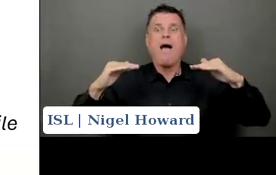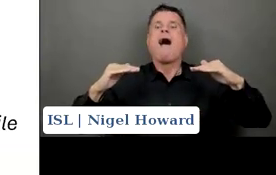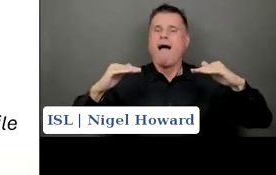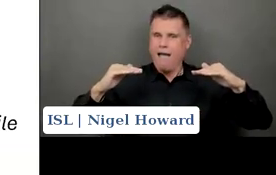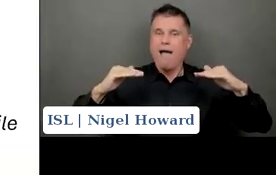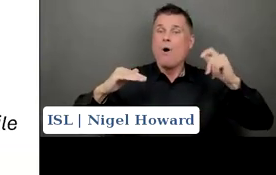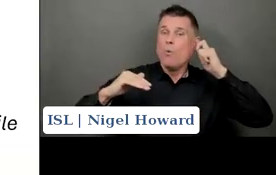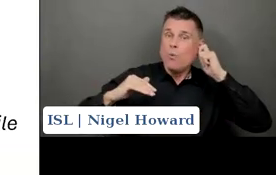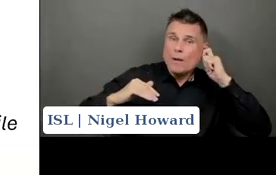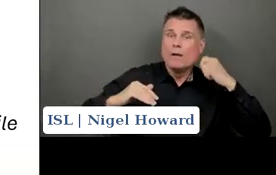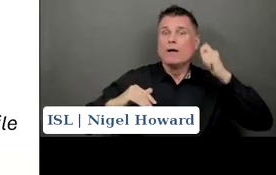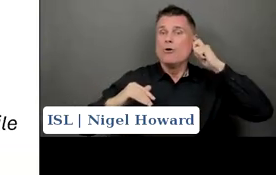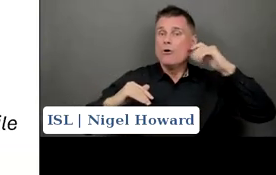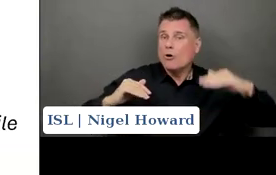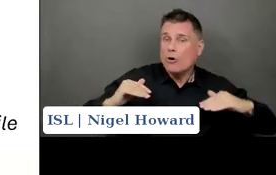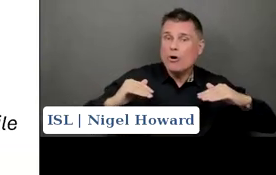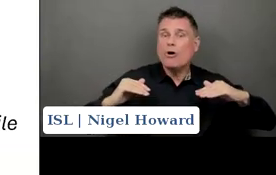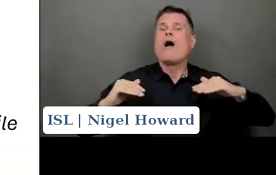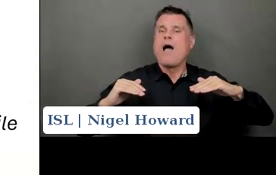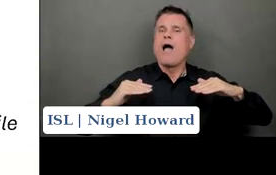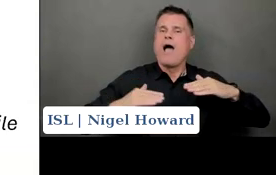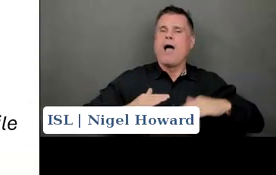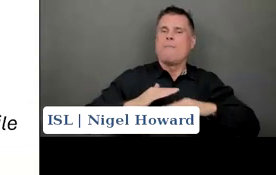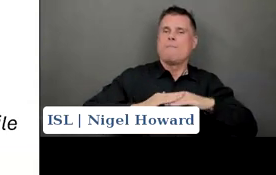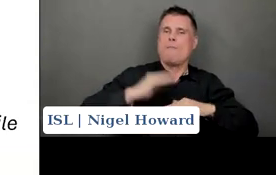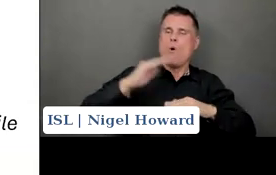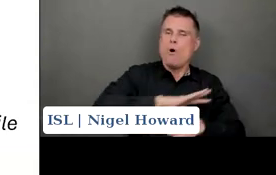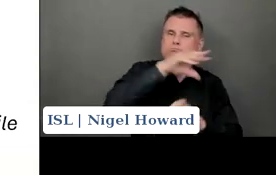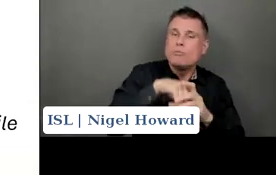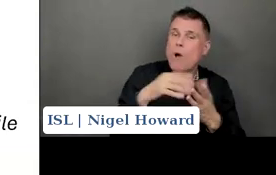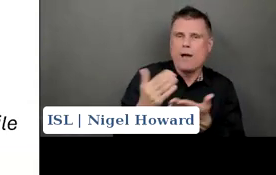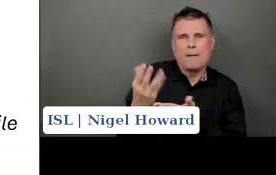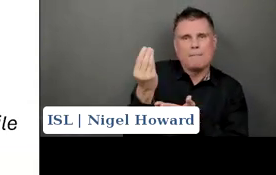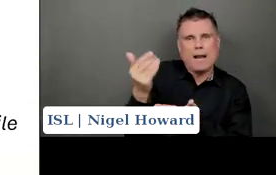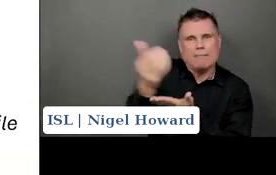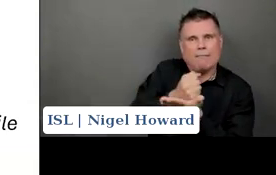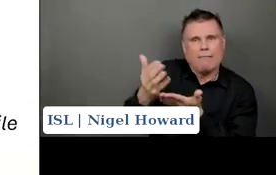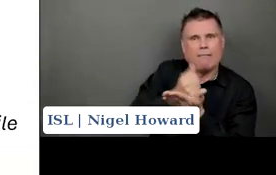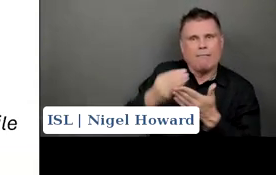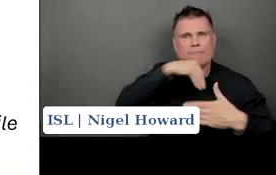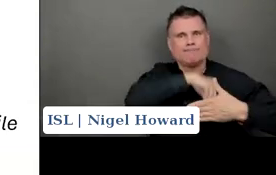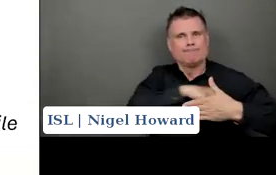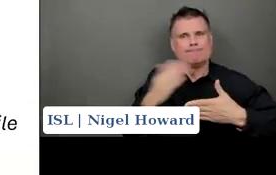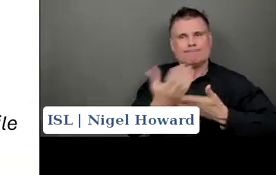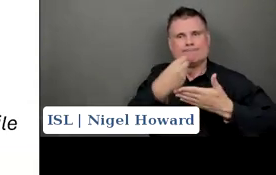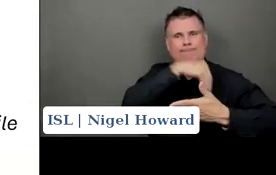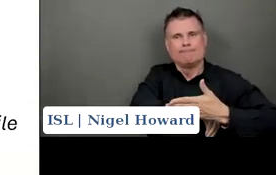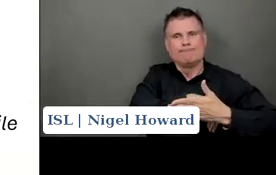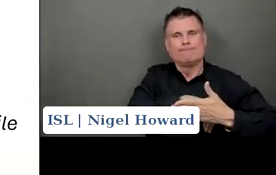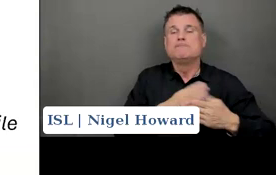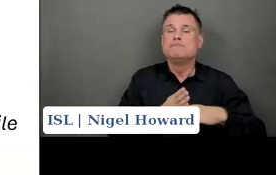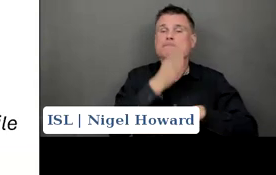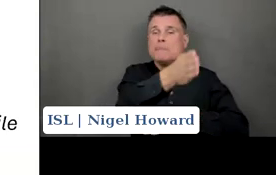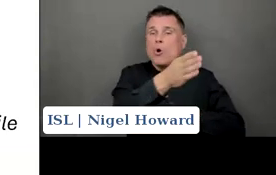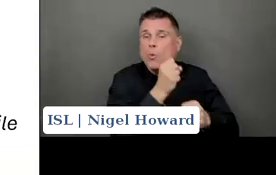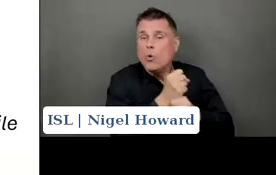and economic opportunities for them. They can access family-friendly policies and engage in the workplace as workers, but also as parents, for